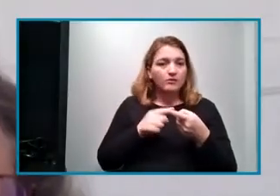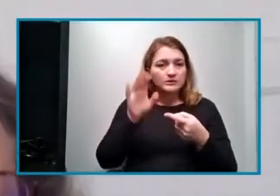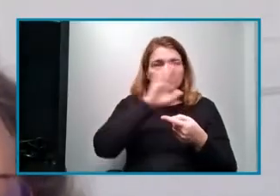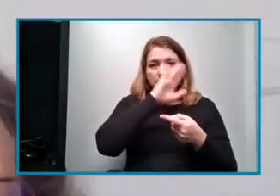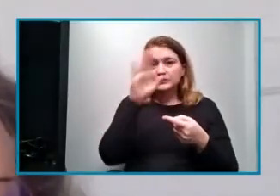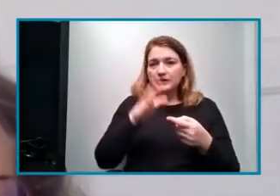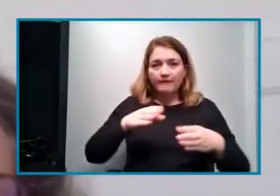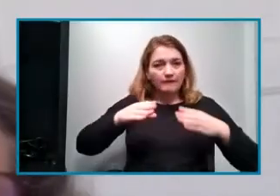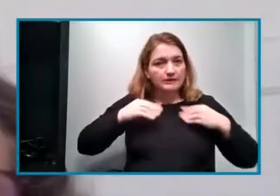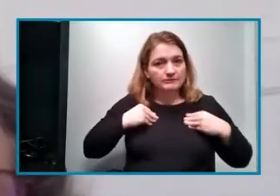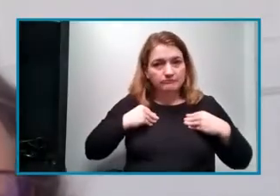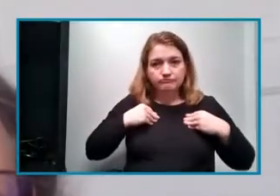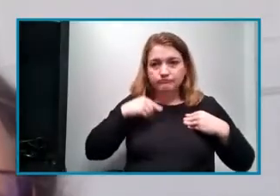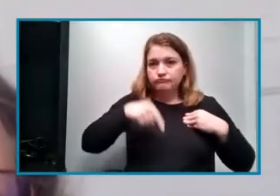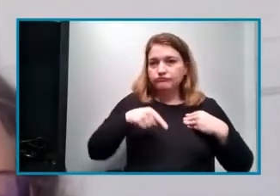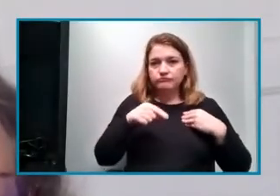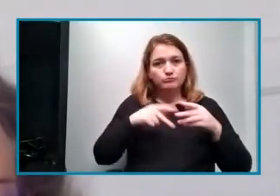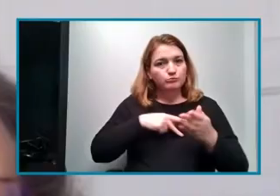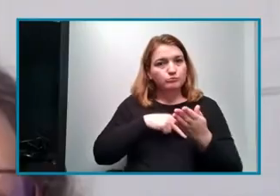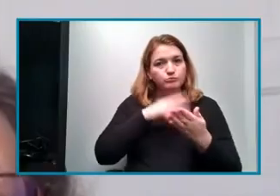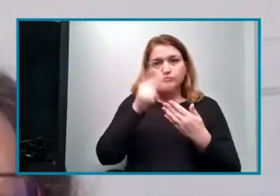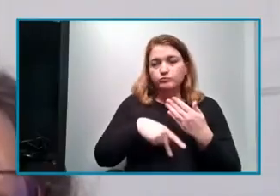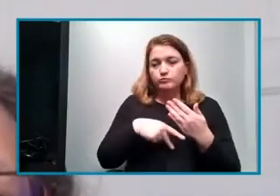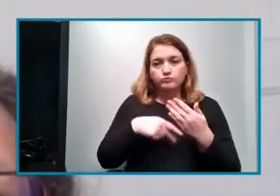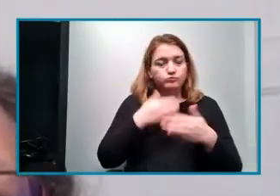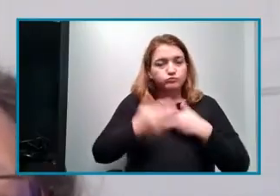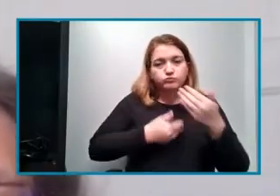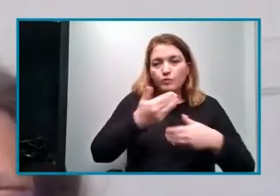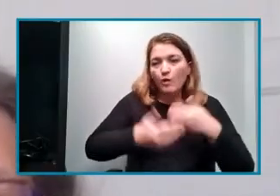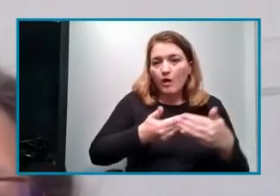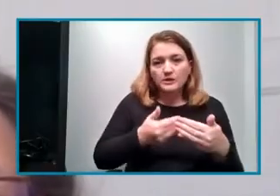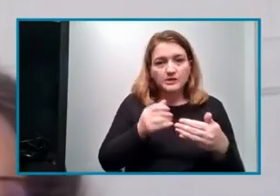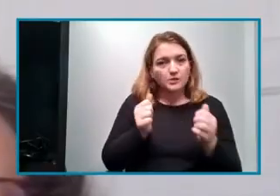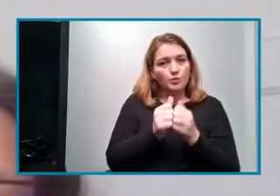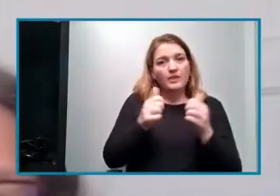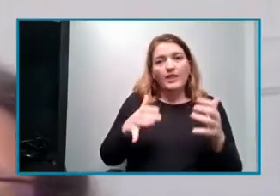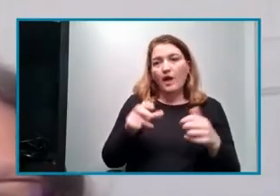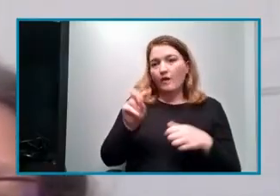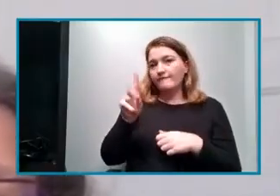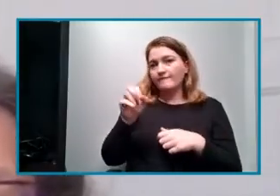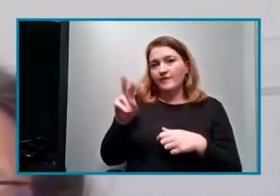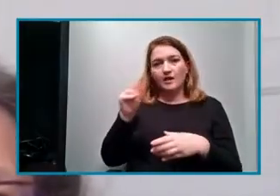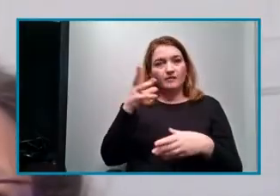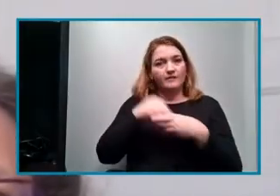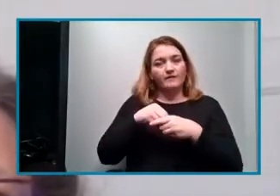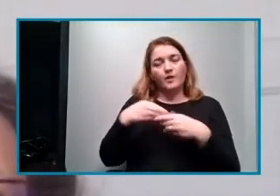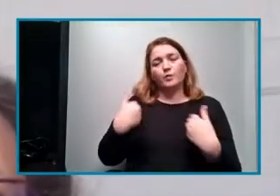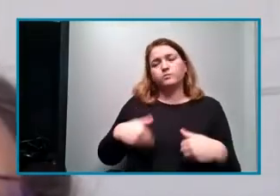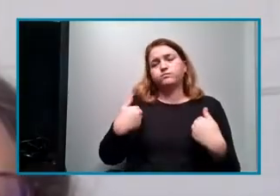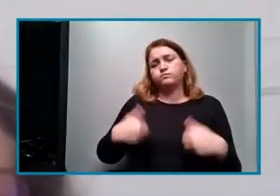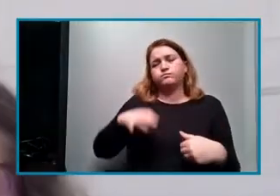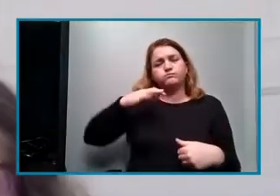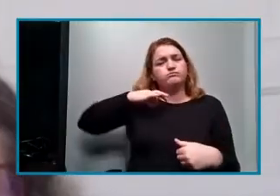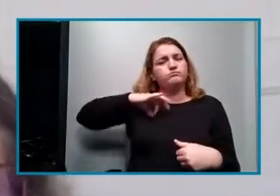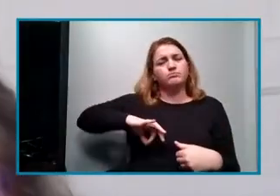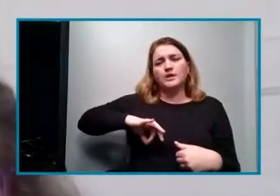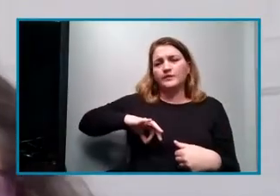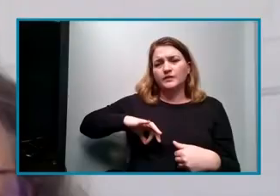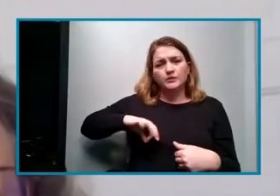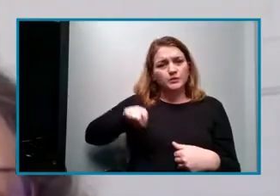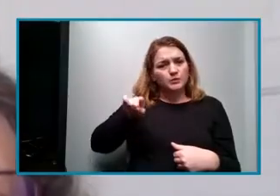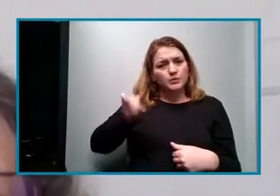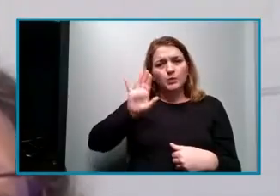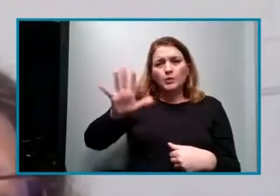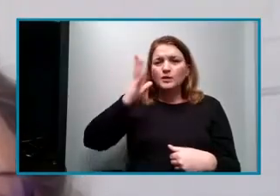without Denise or a veteran on the process through from beginning to end, because, as we